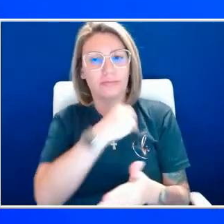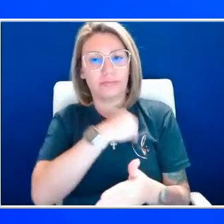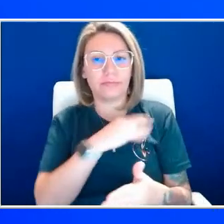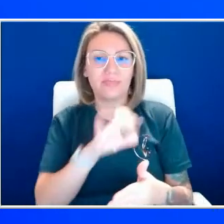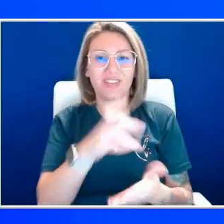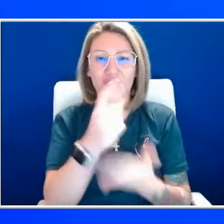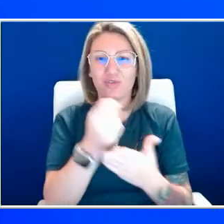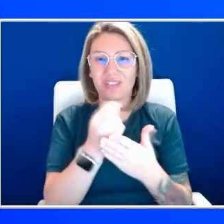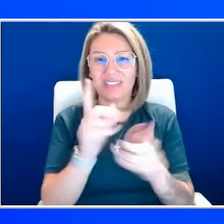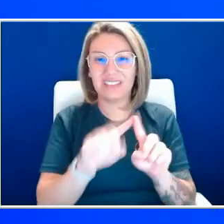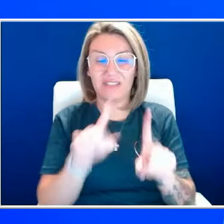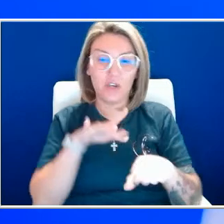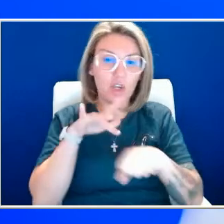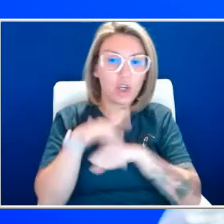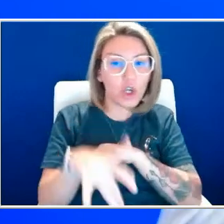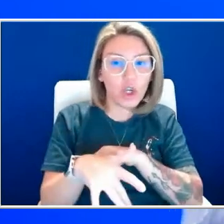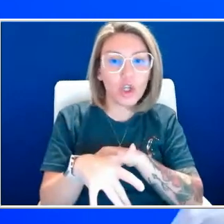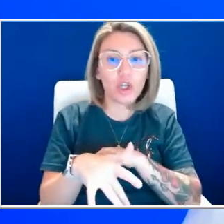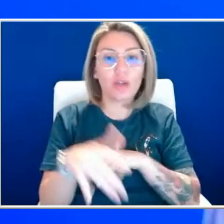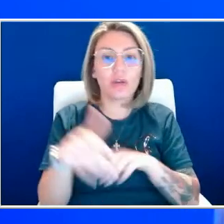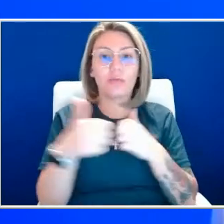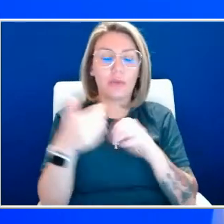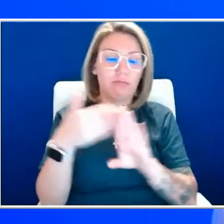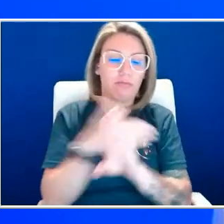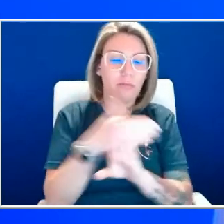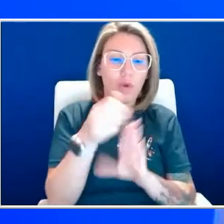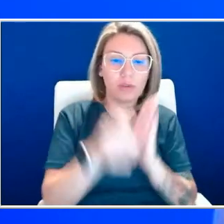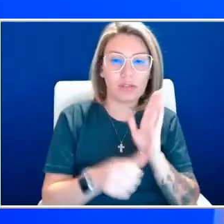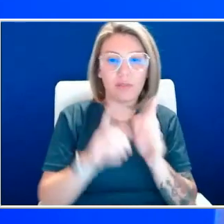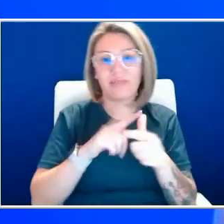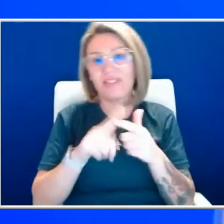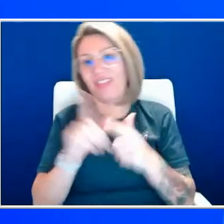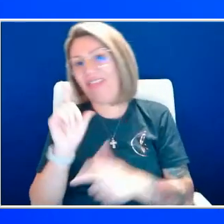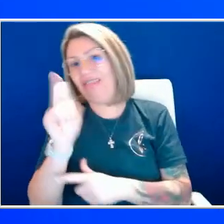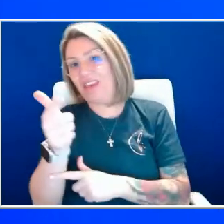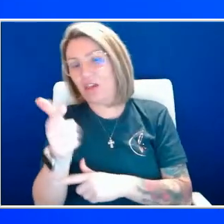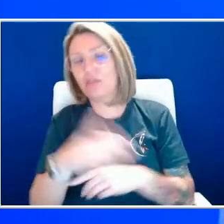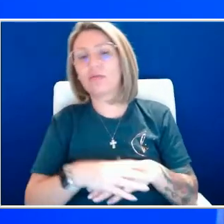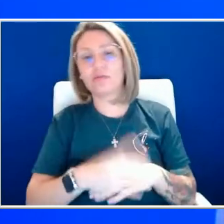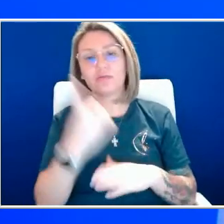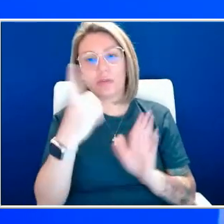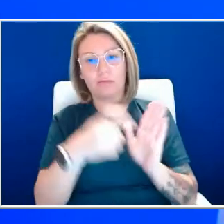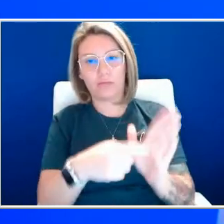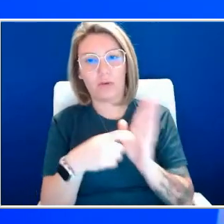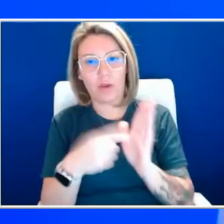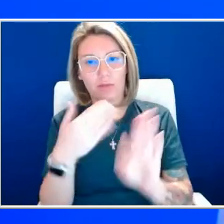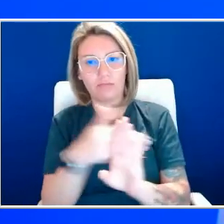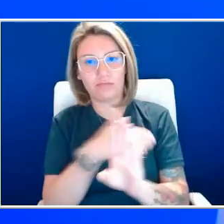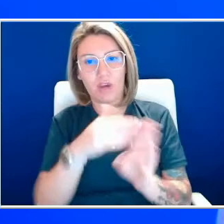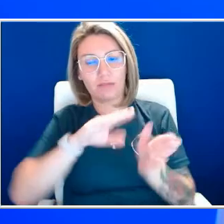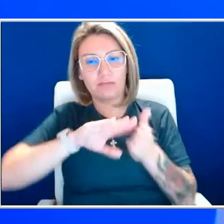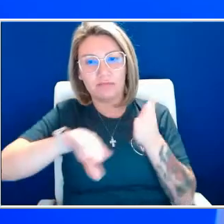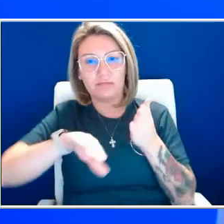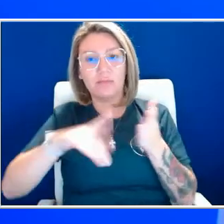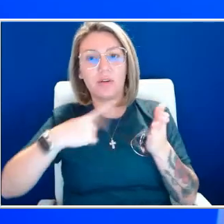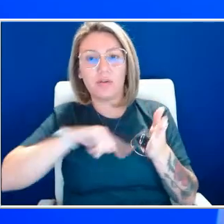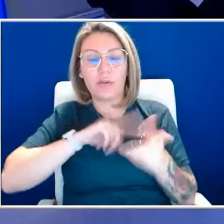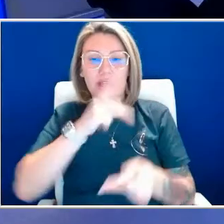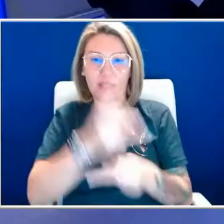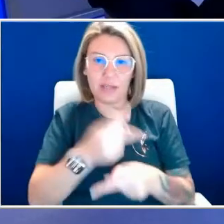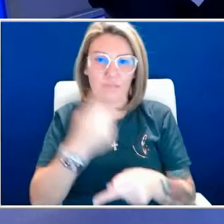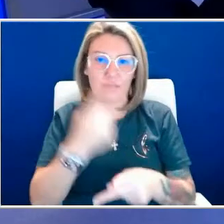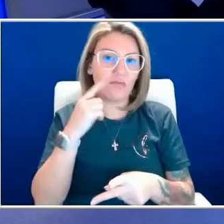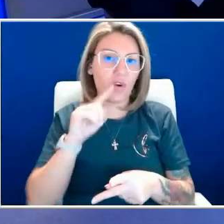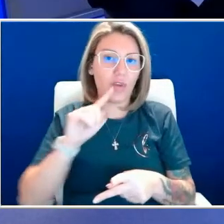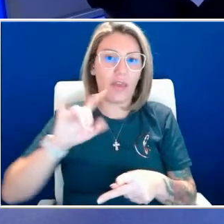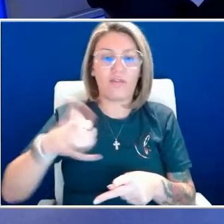early in post-op period than it would be later. So that's what one of the requirements prior to discharge. We keep them for the first biopsy. Jenny wants